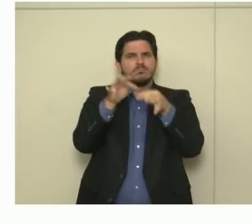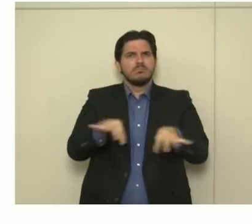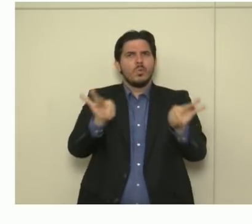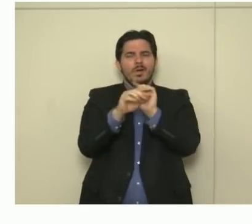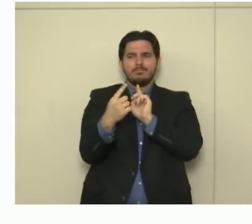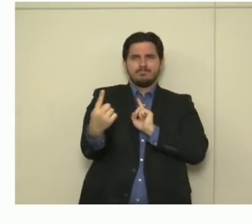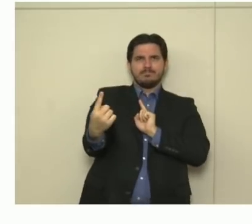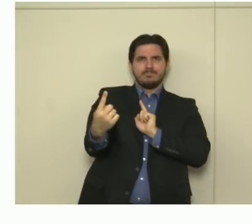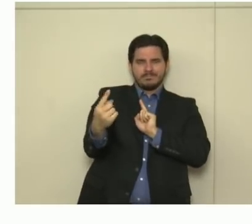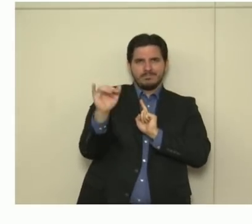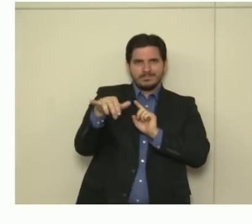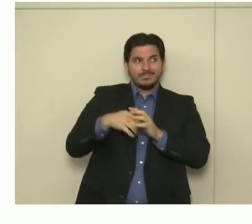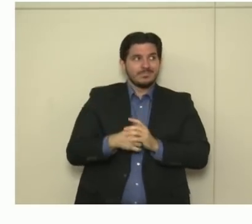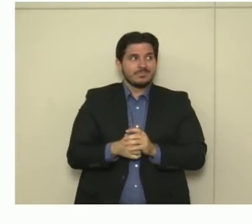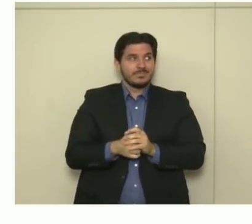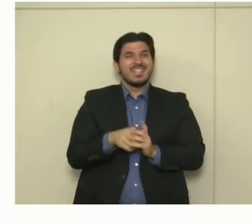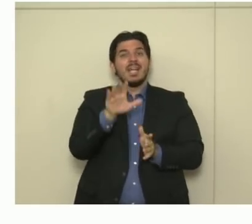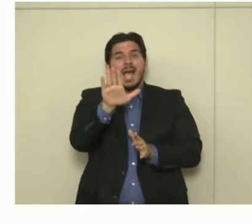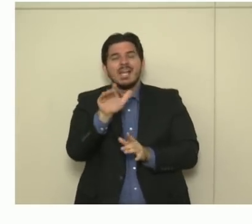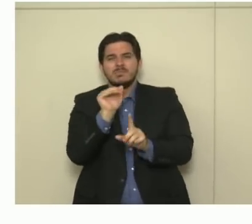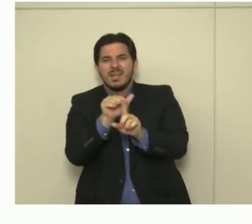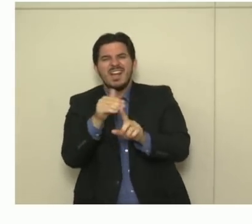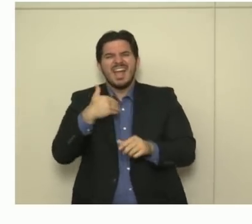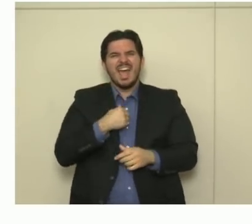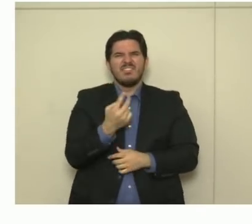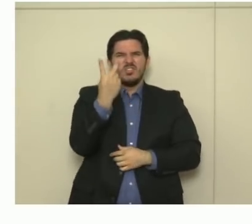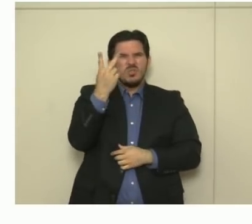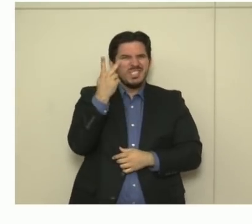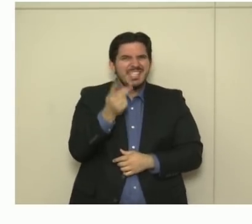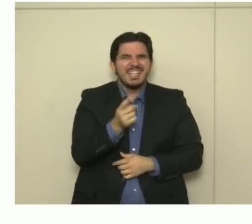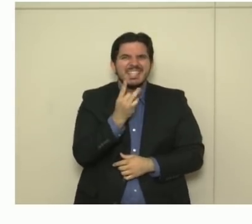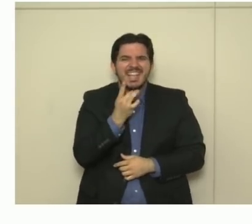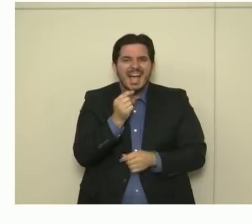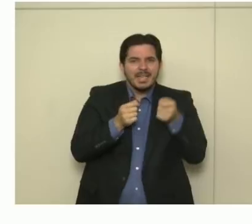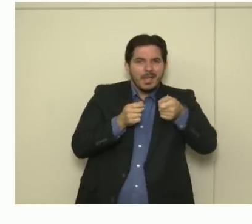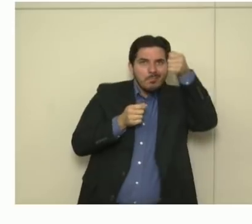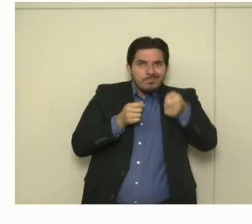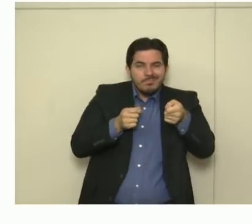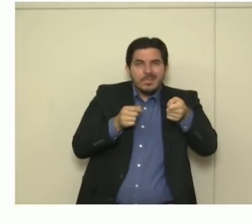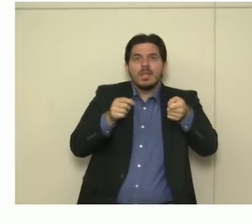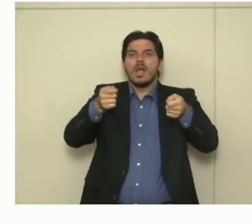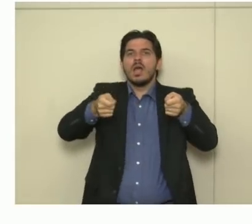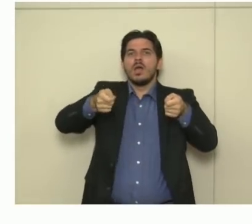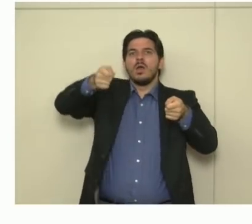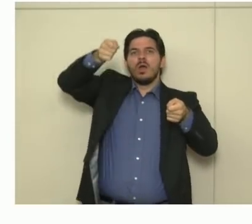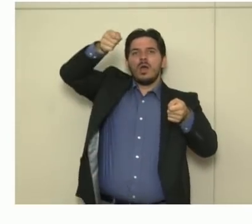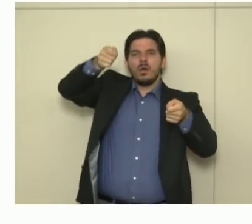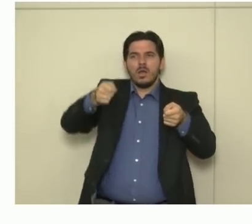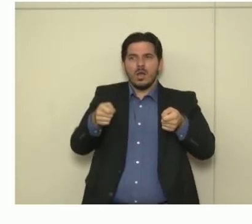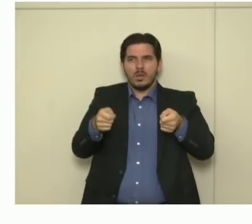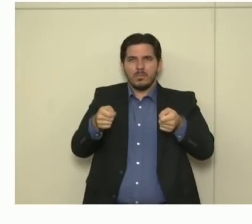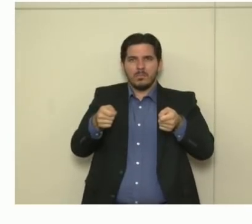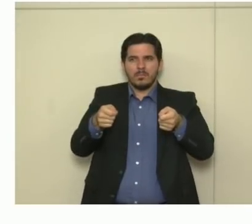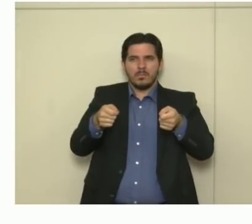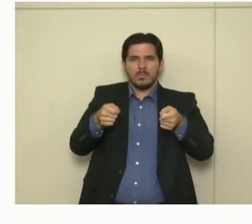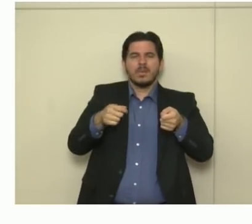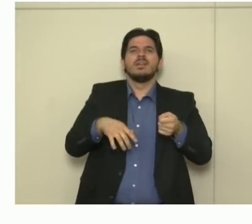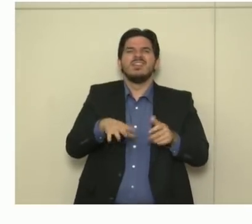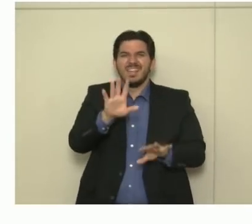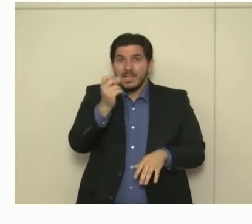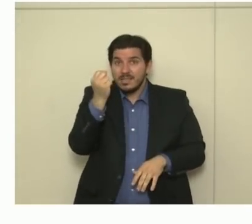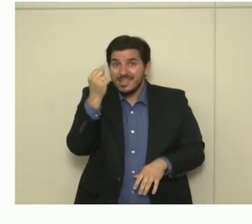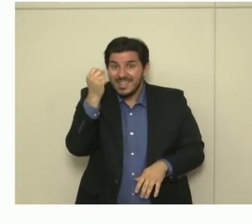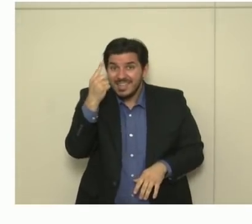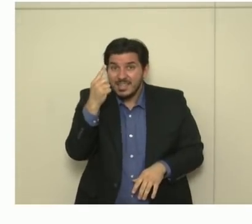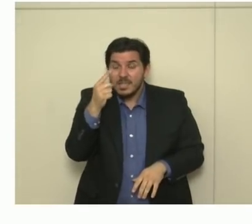just a reminder, I've got my 2 light switches here. As we begin reopening, this is not an invitation to go